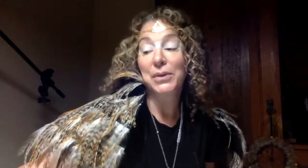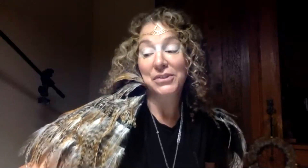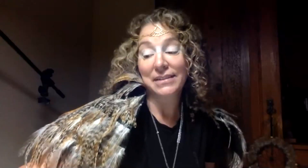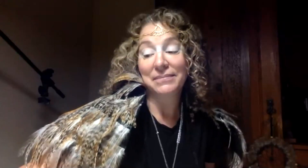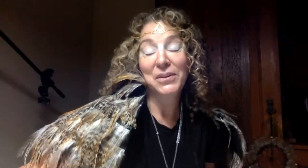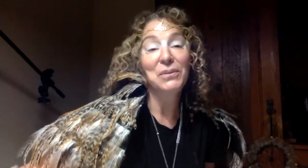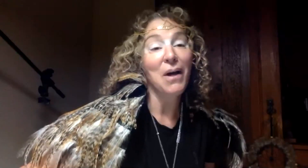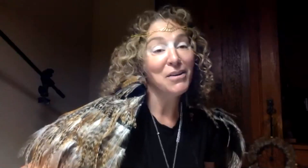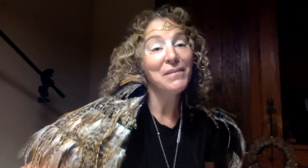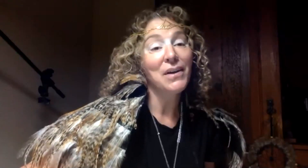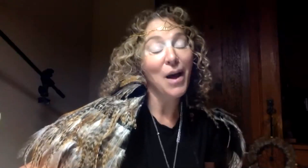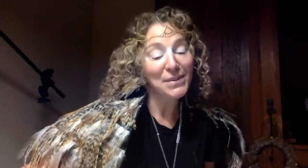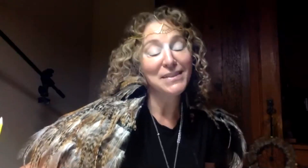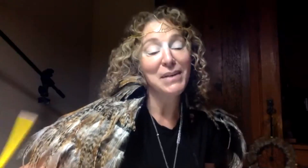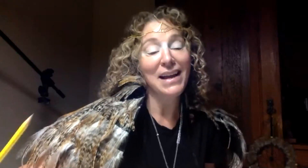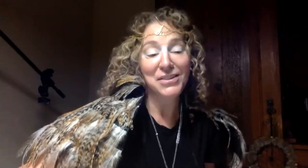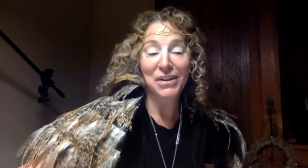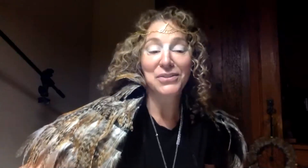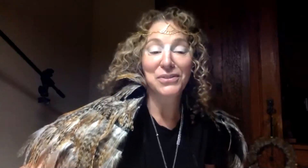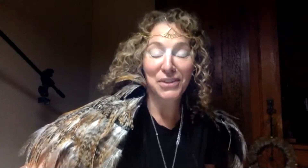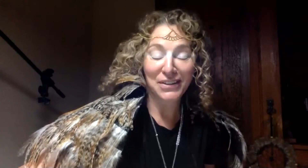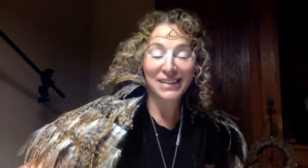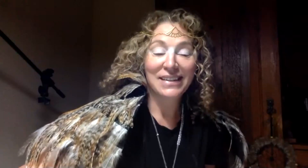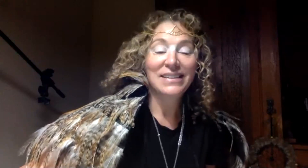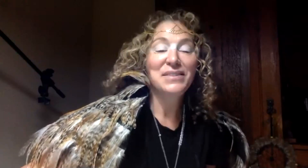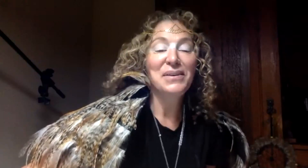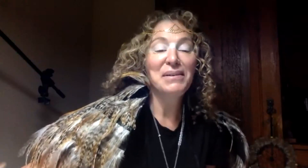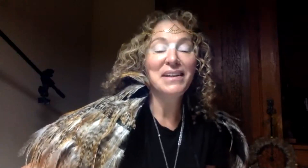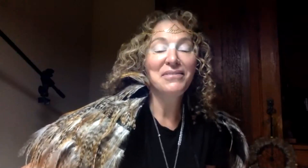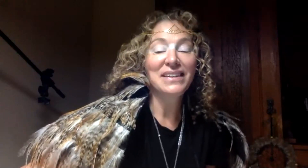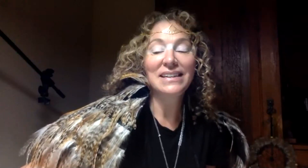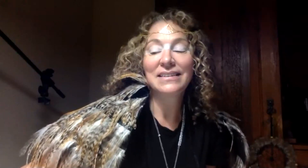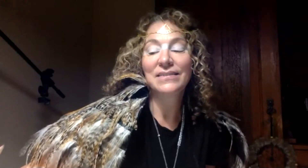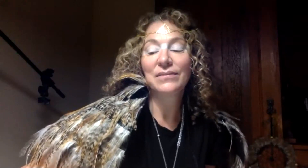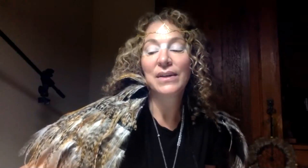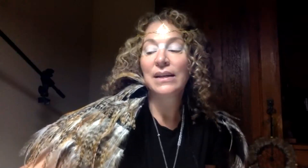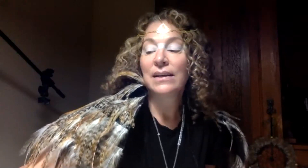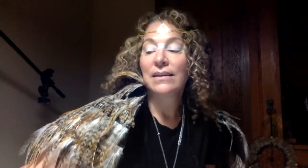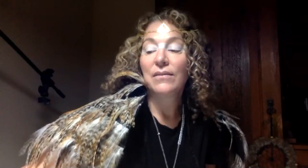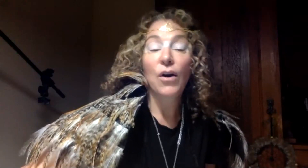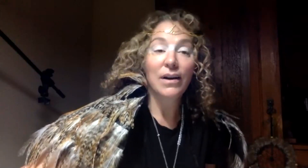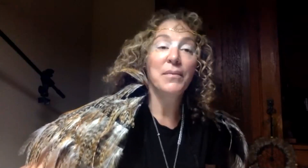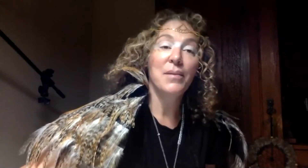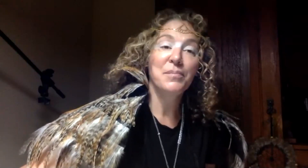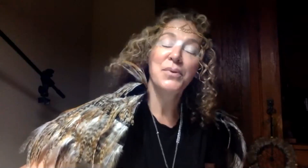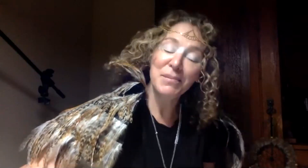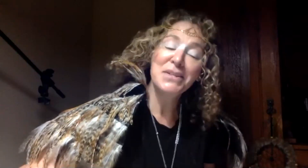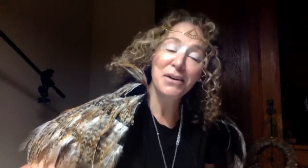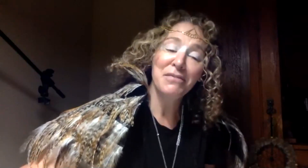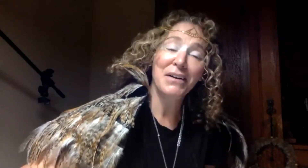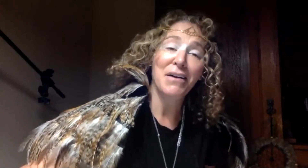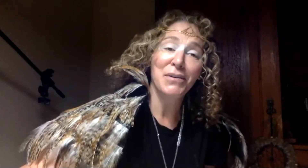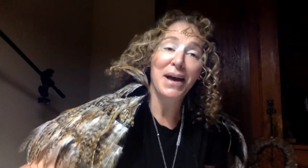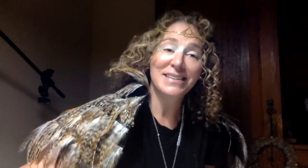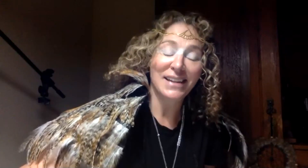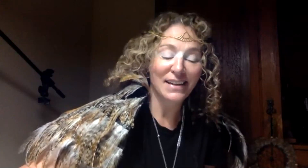paradoxical person. There are a lot of opposites in my astrological chart. So I would definitely I'm pretty much hard to